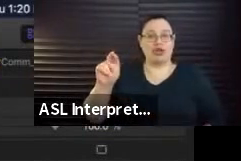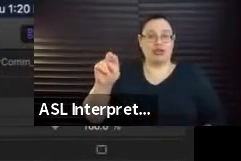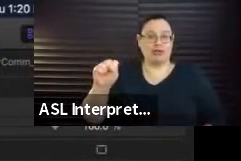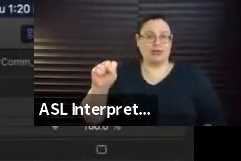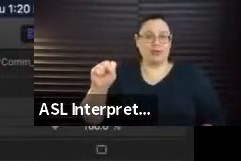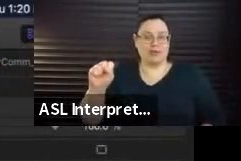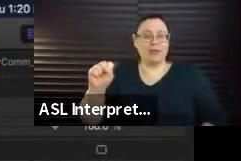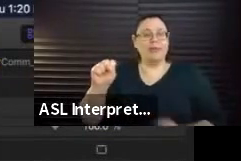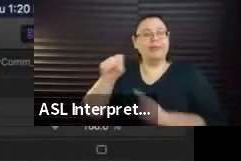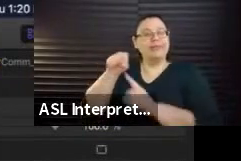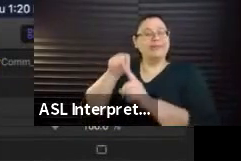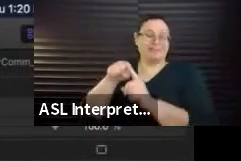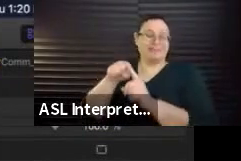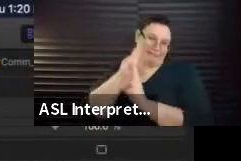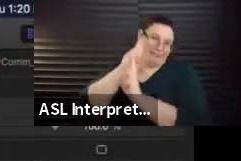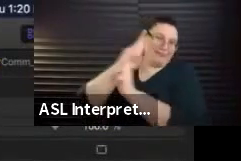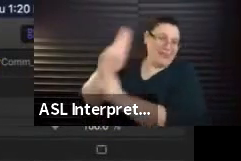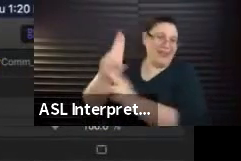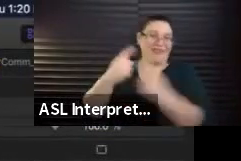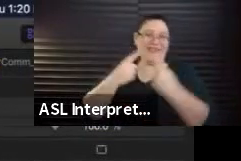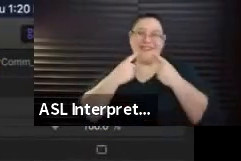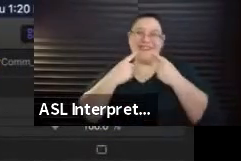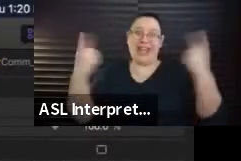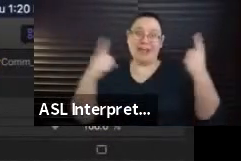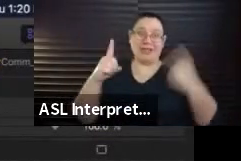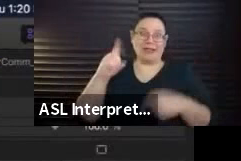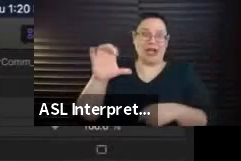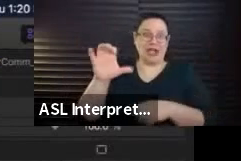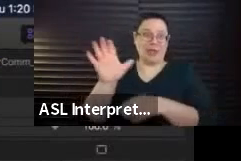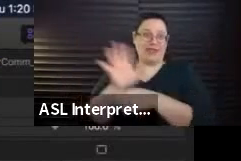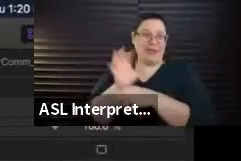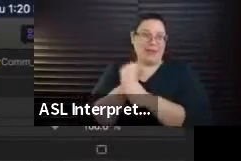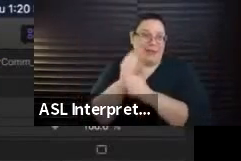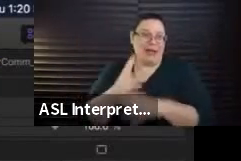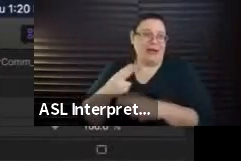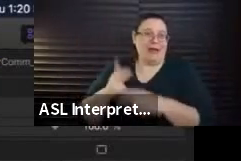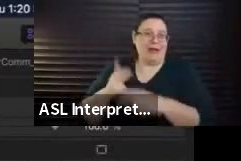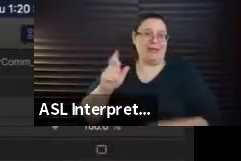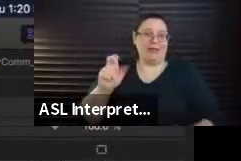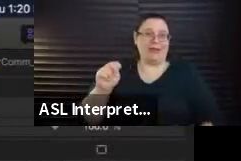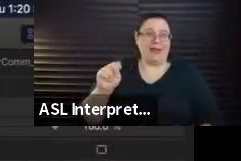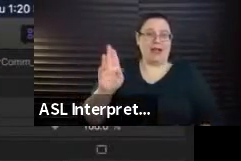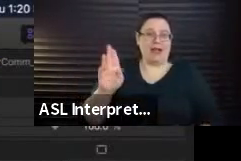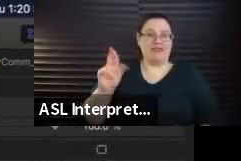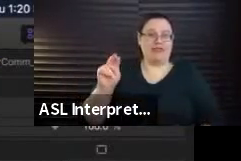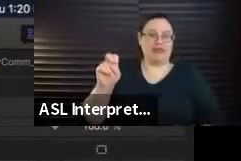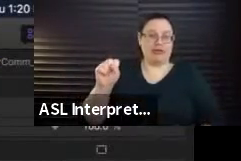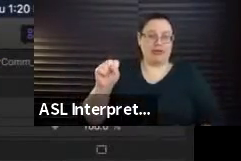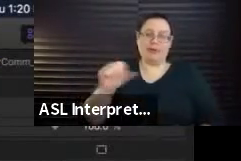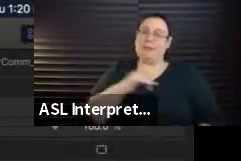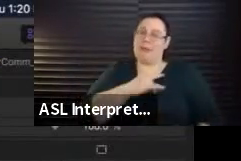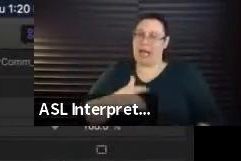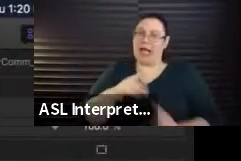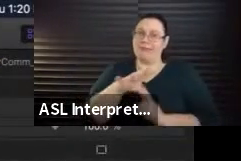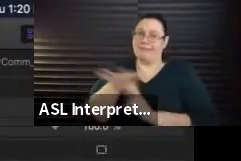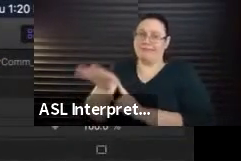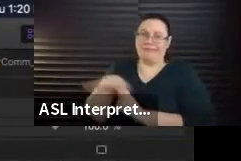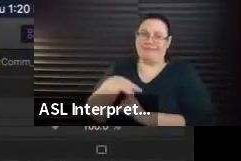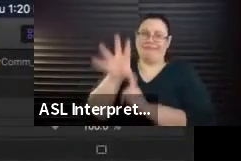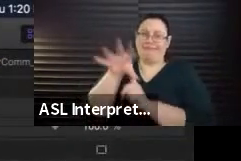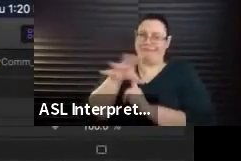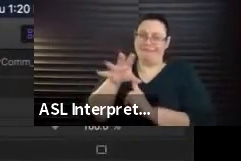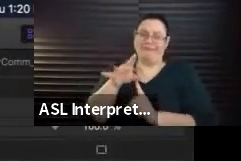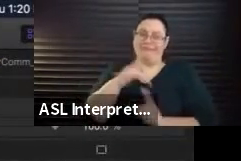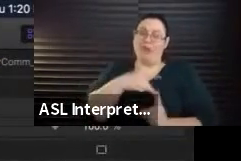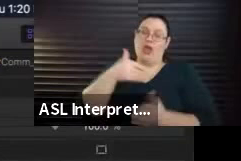a homage to this very famous documentary filmmaker, Ken Burns, who sort of does this camera movement a lot, or does this sort of move